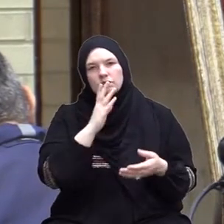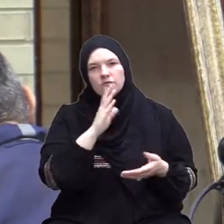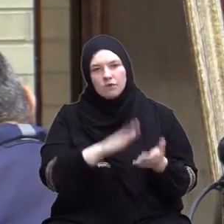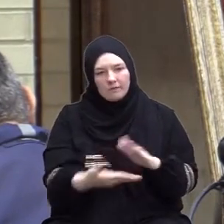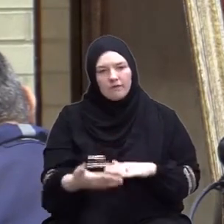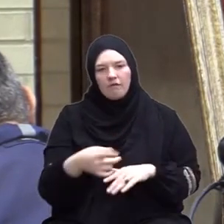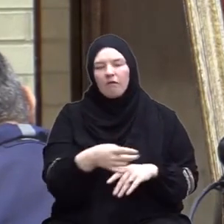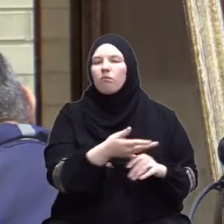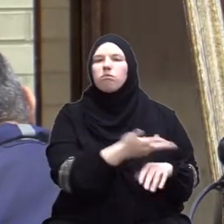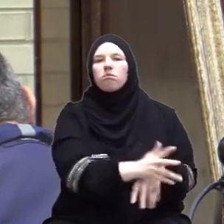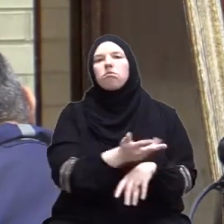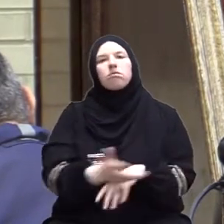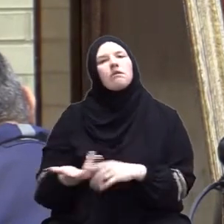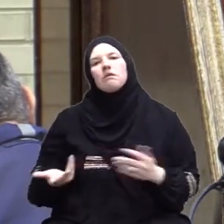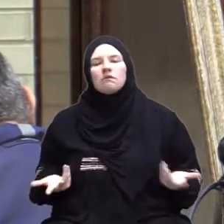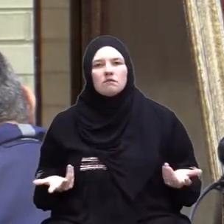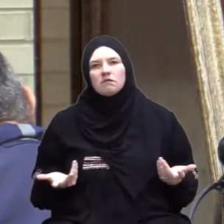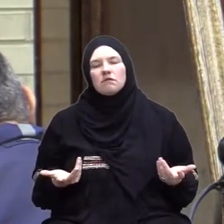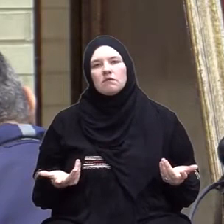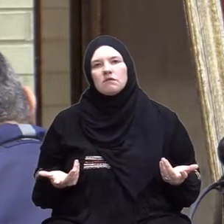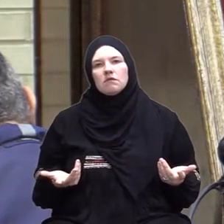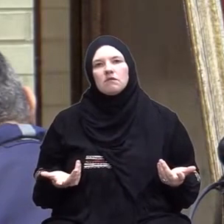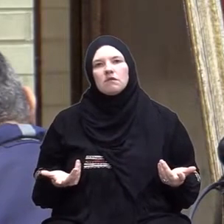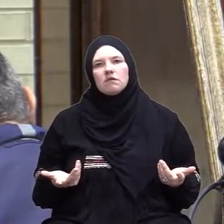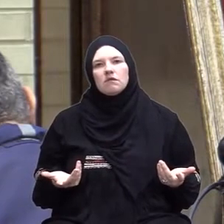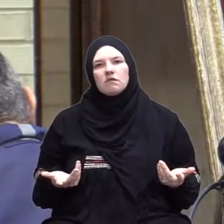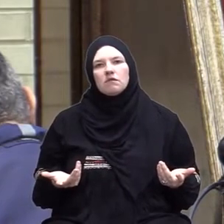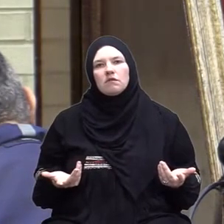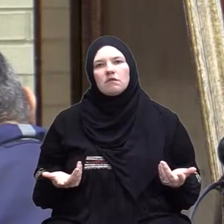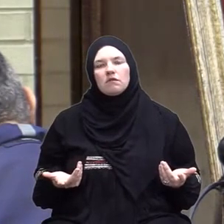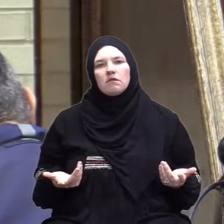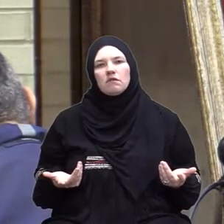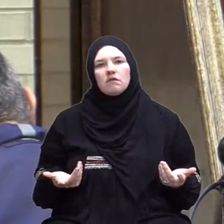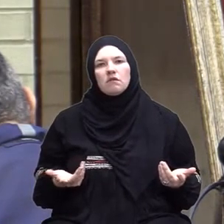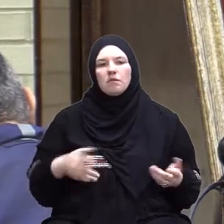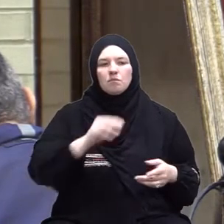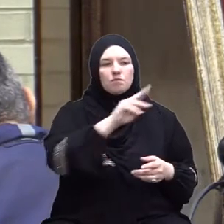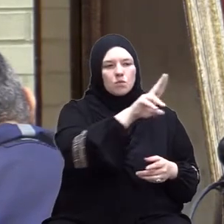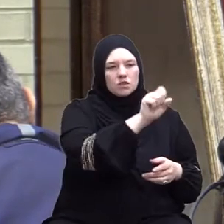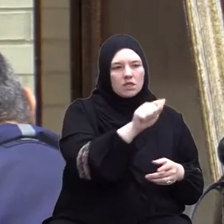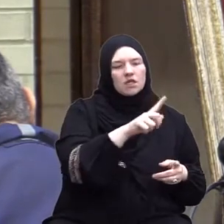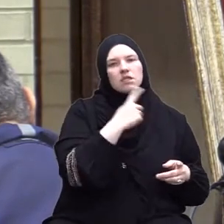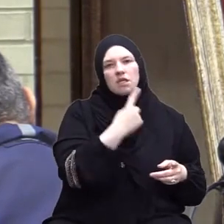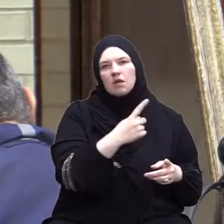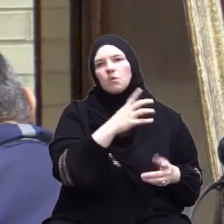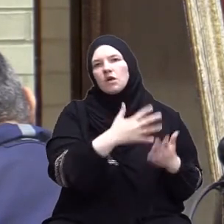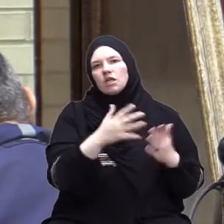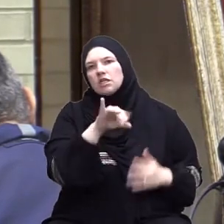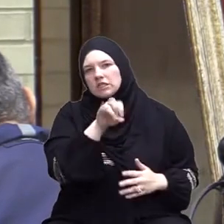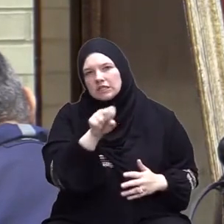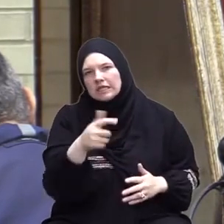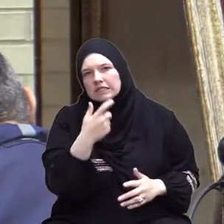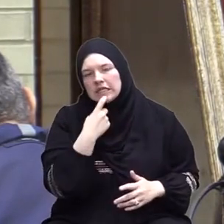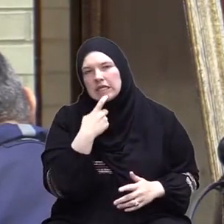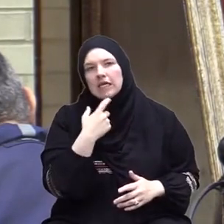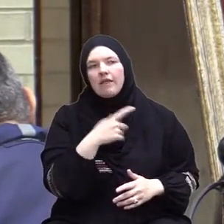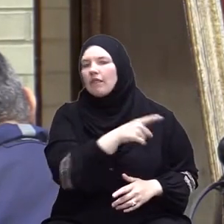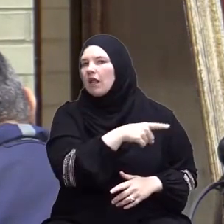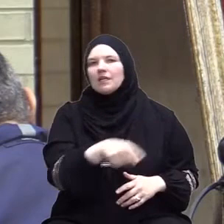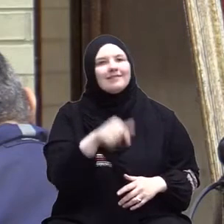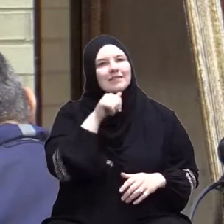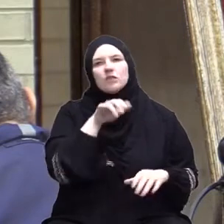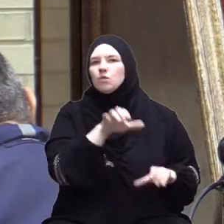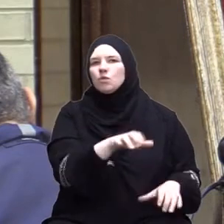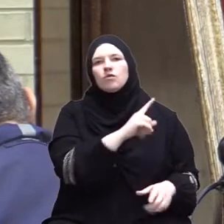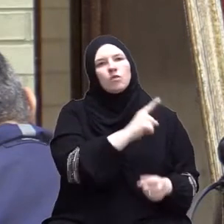it? It was entrusted into their hand to write what Musa said, what Jesus said, but they did not